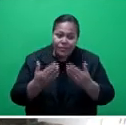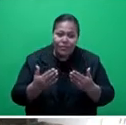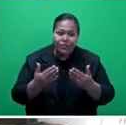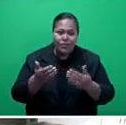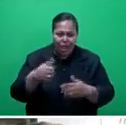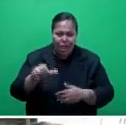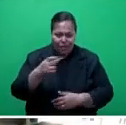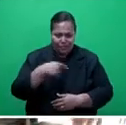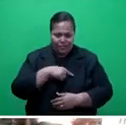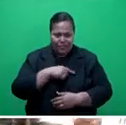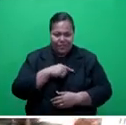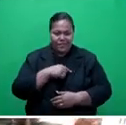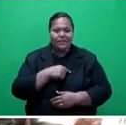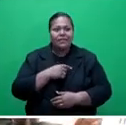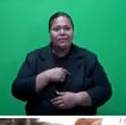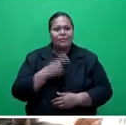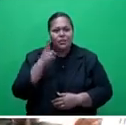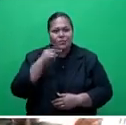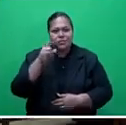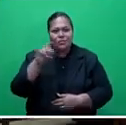speech. Vinawalewu, sir.